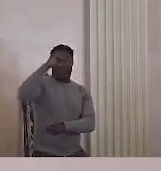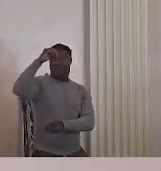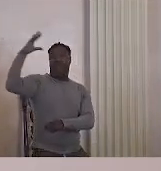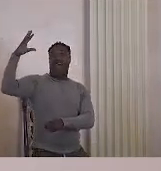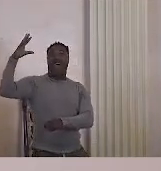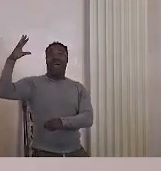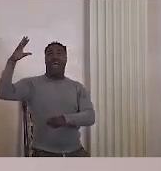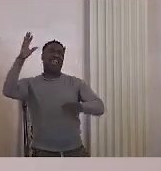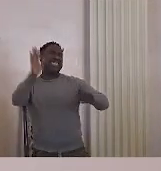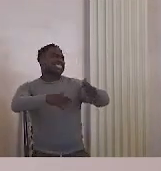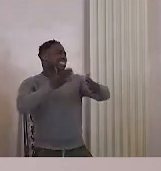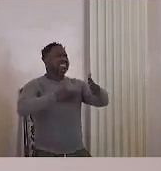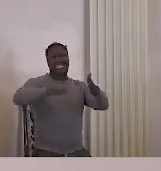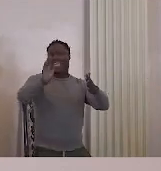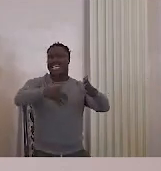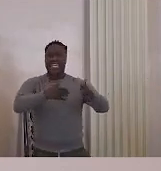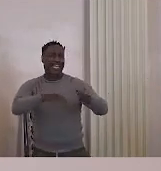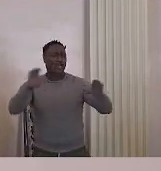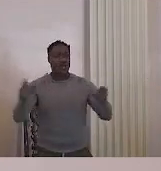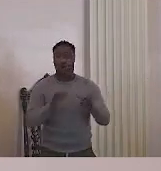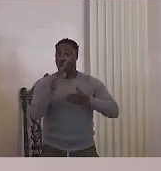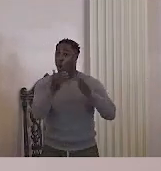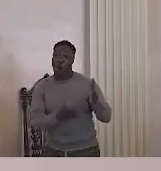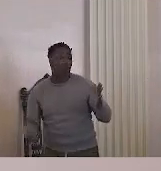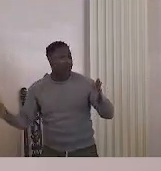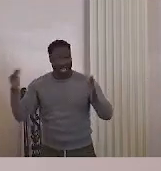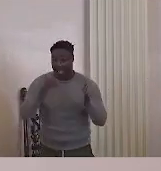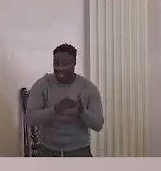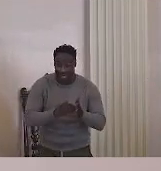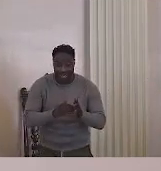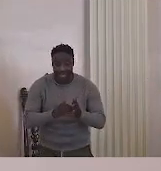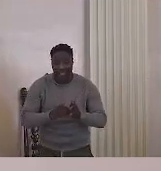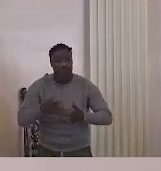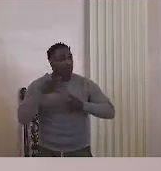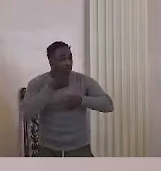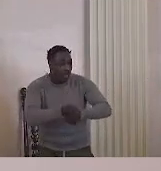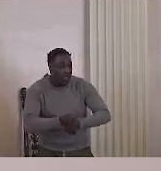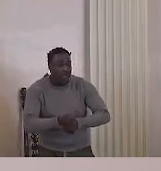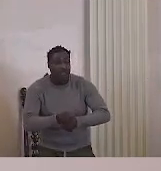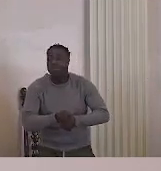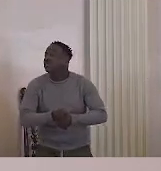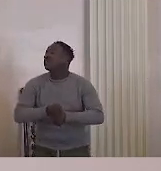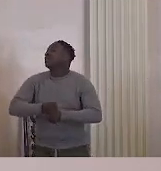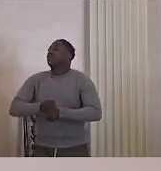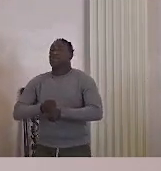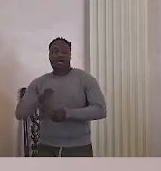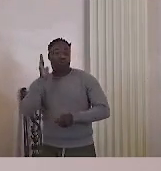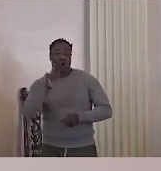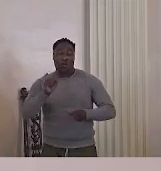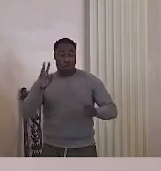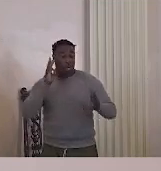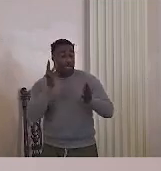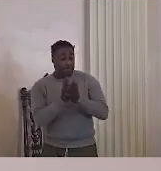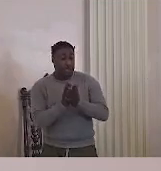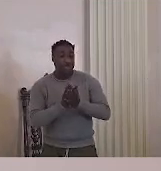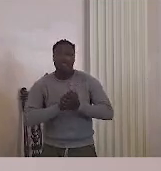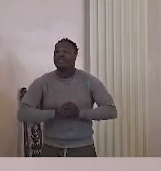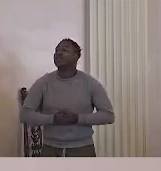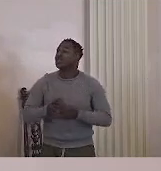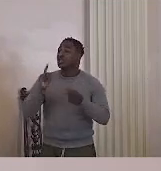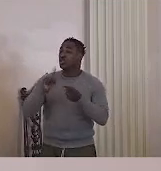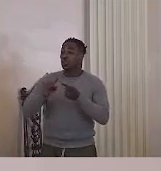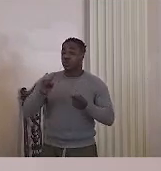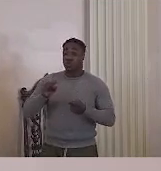Forage. Do it all over again. Trust that there will be witnesses to